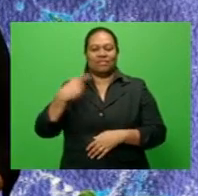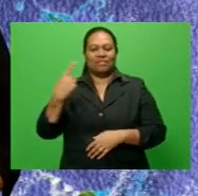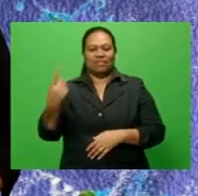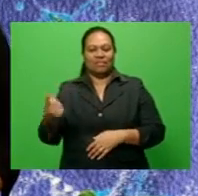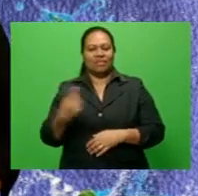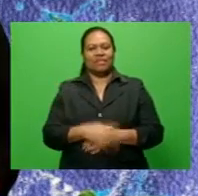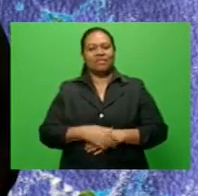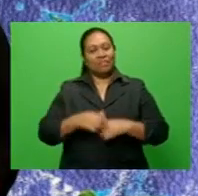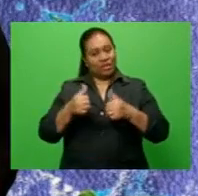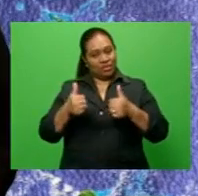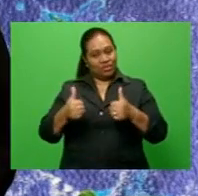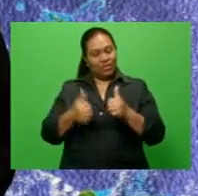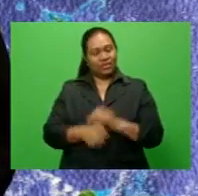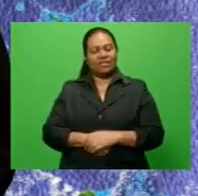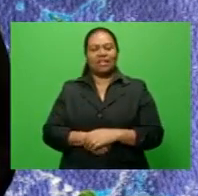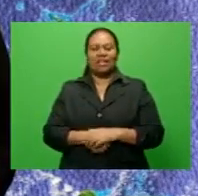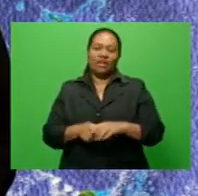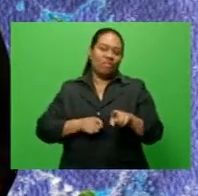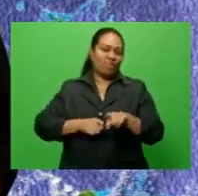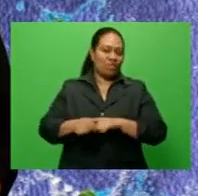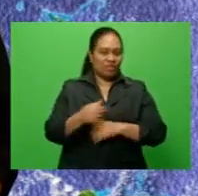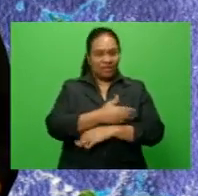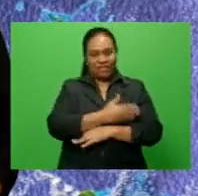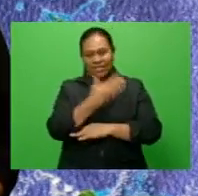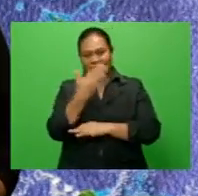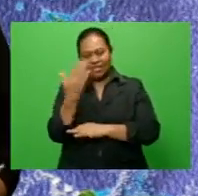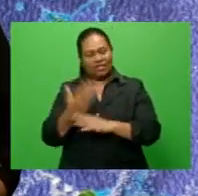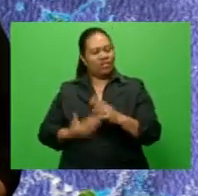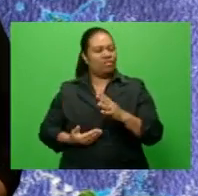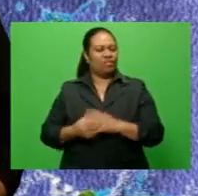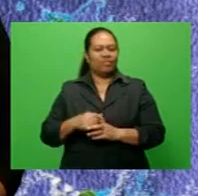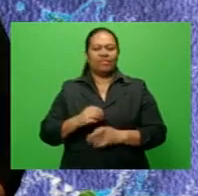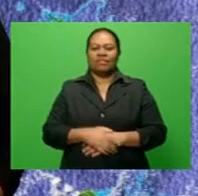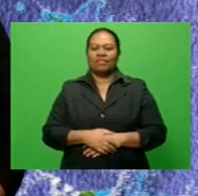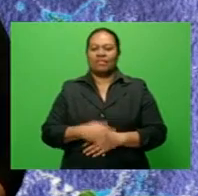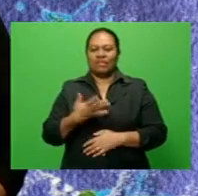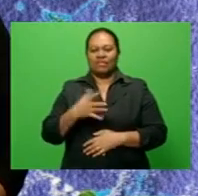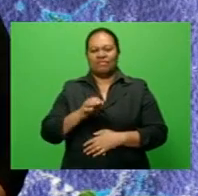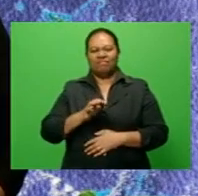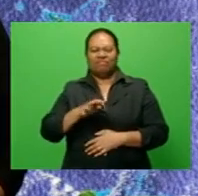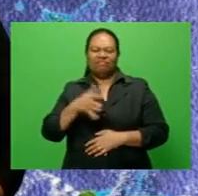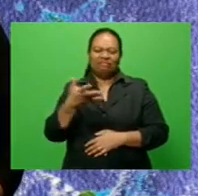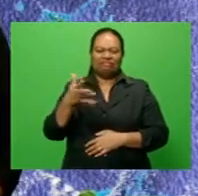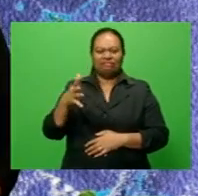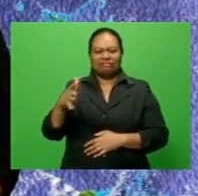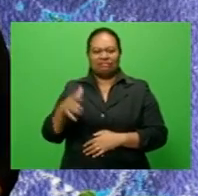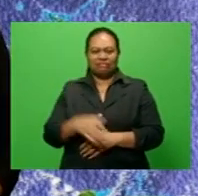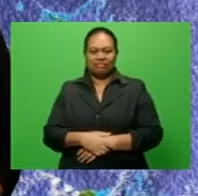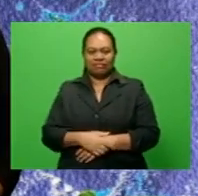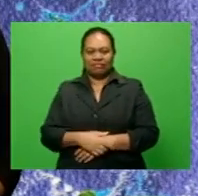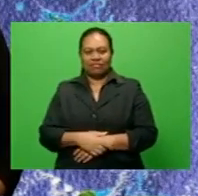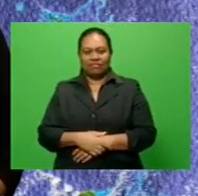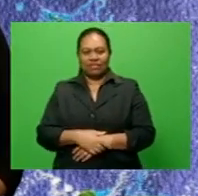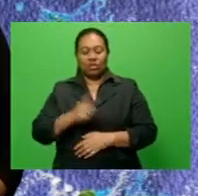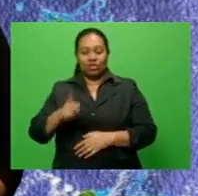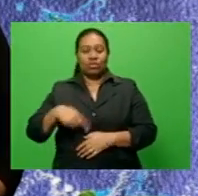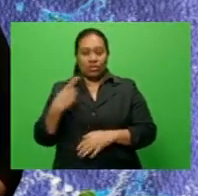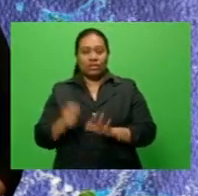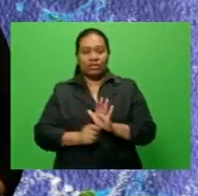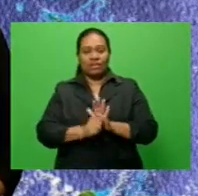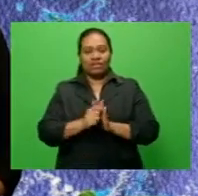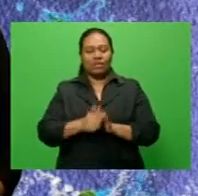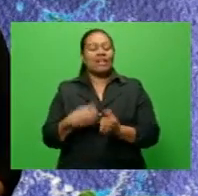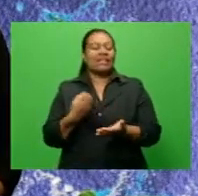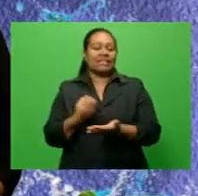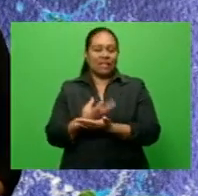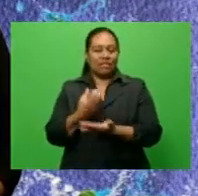good one. Windy most of the day with, say, 75% chance of rain. Tomorrow's temps, Sabu Sabu will be